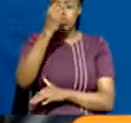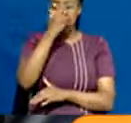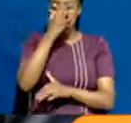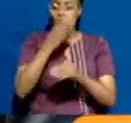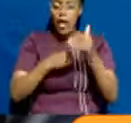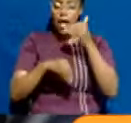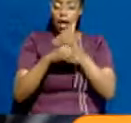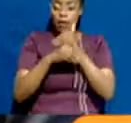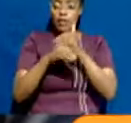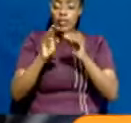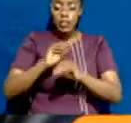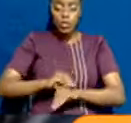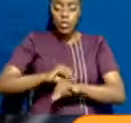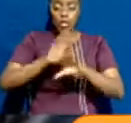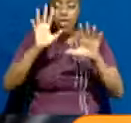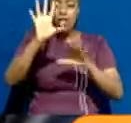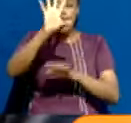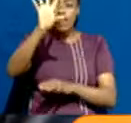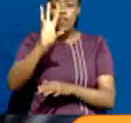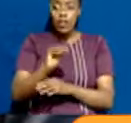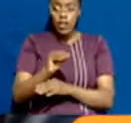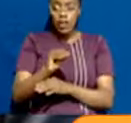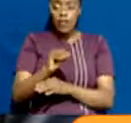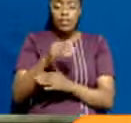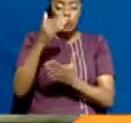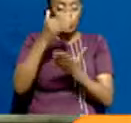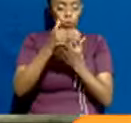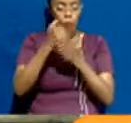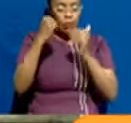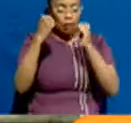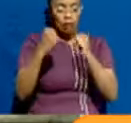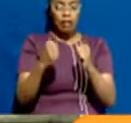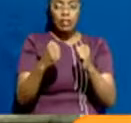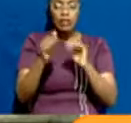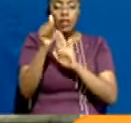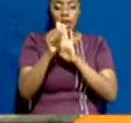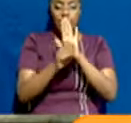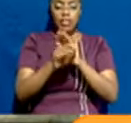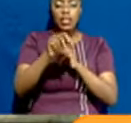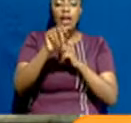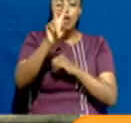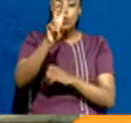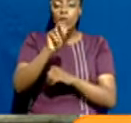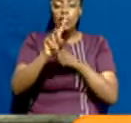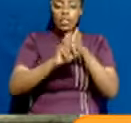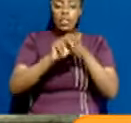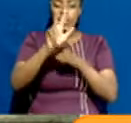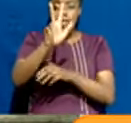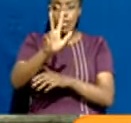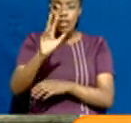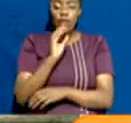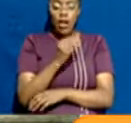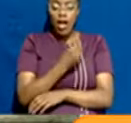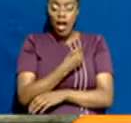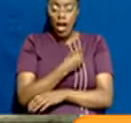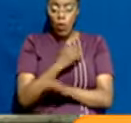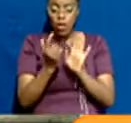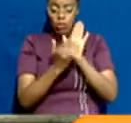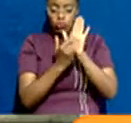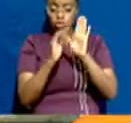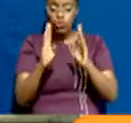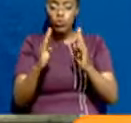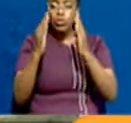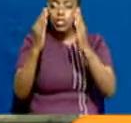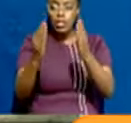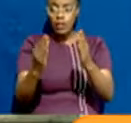added that it was clear that Africa was unstoppable. Agenda 2063 is our blueprint to